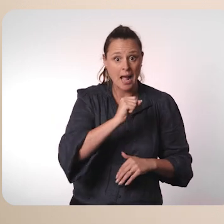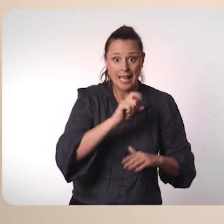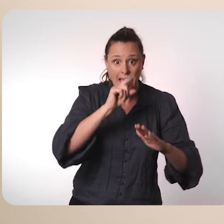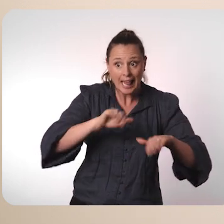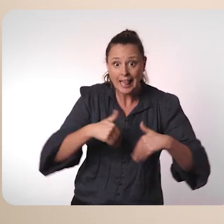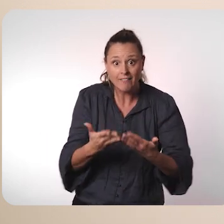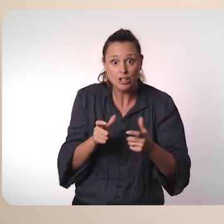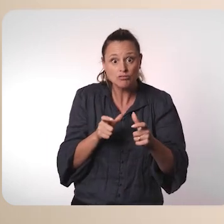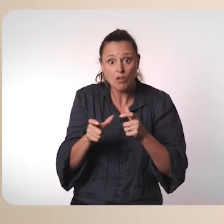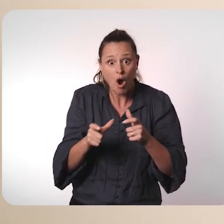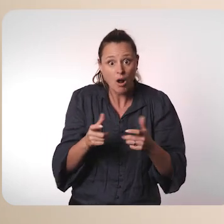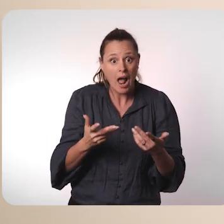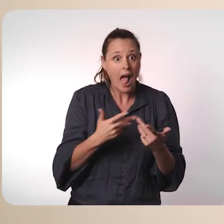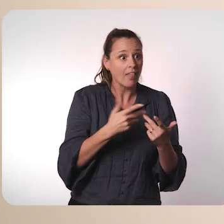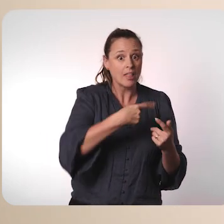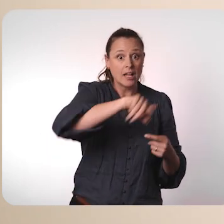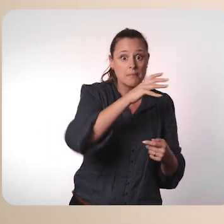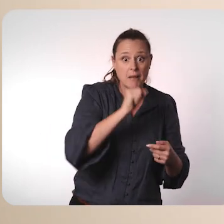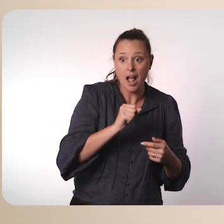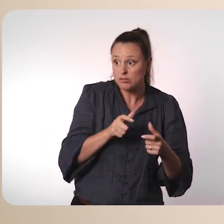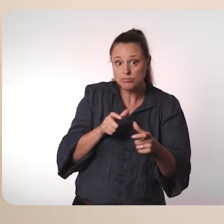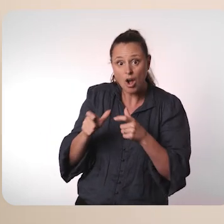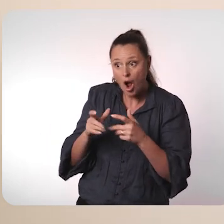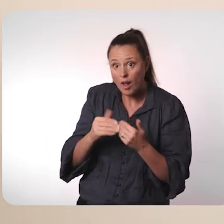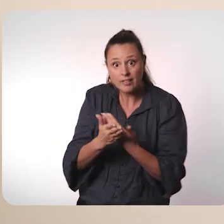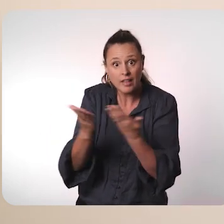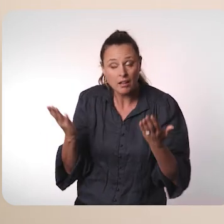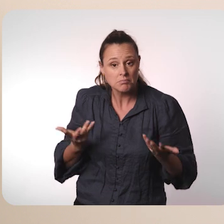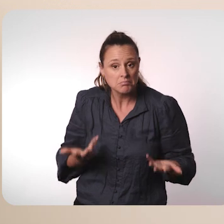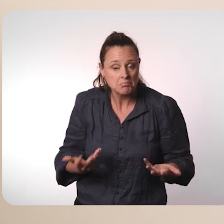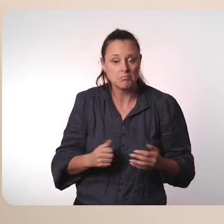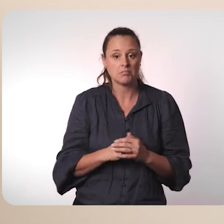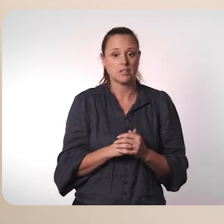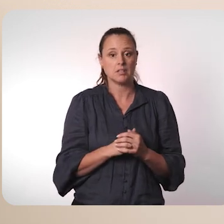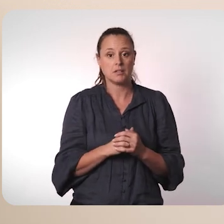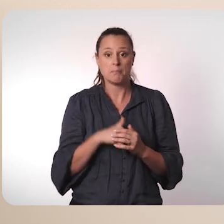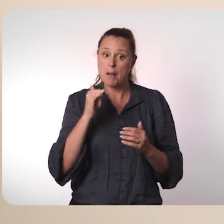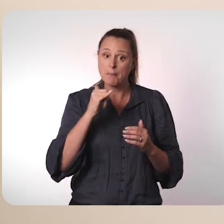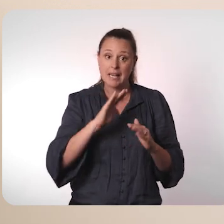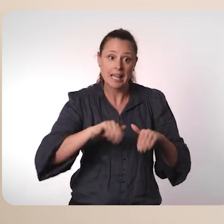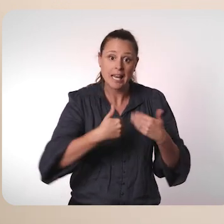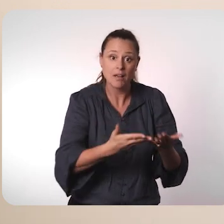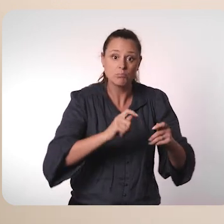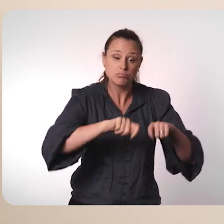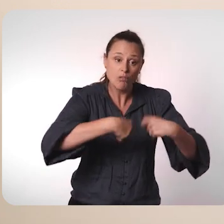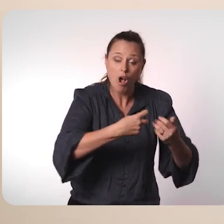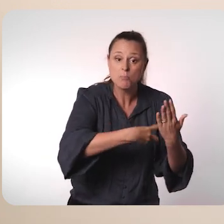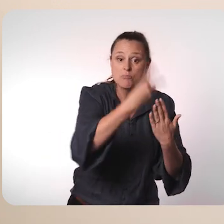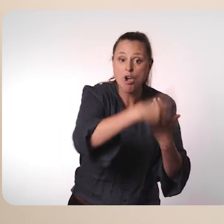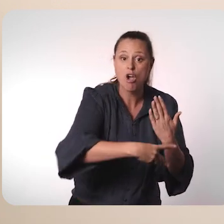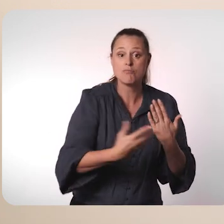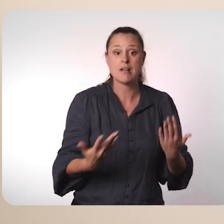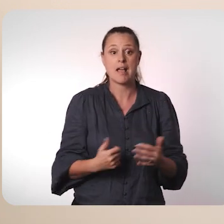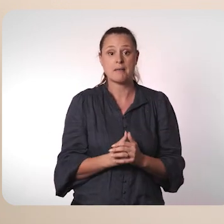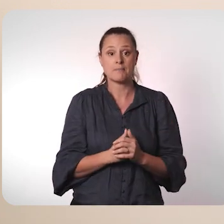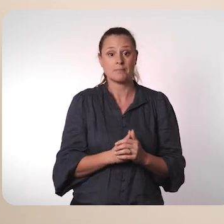can't be included in that. Programs that allow men to go and connect with something